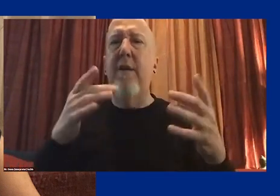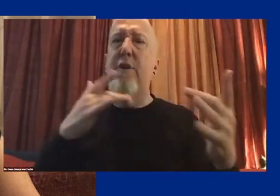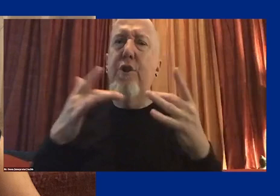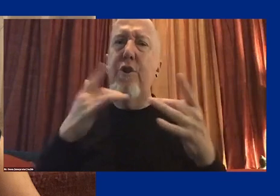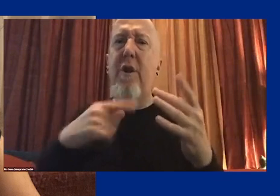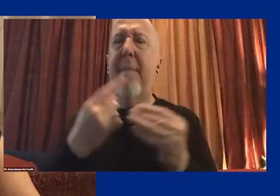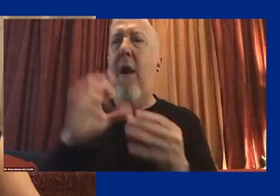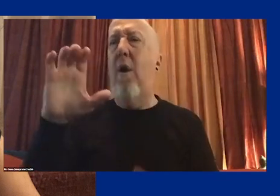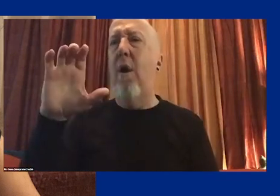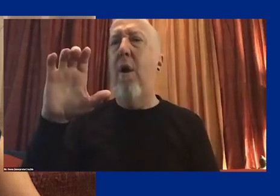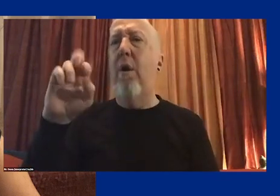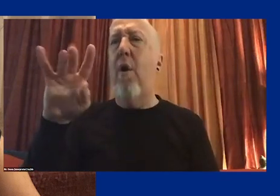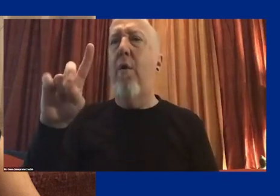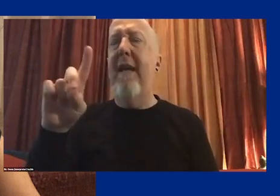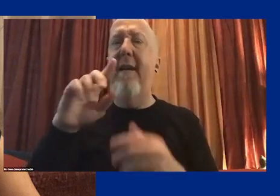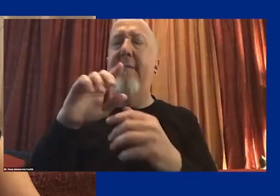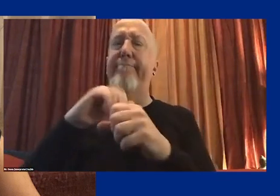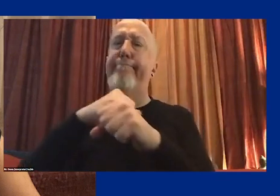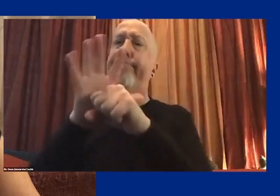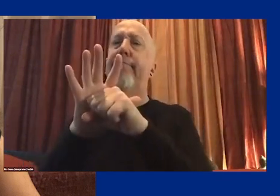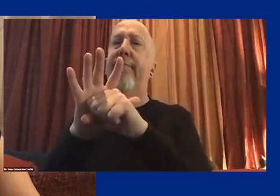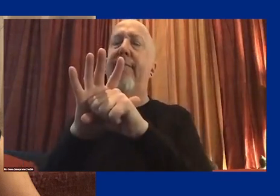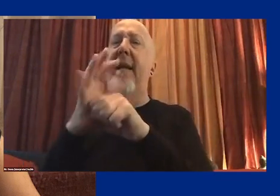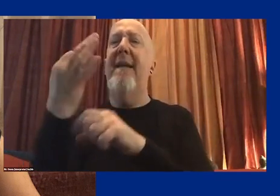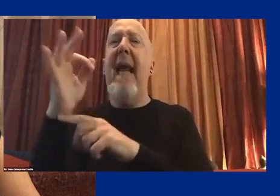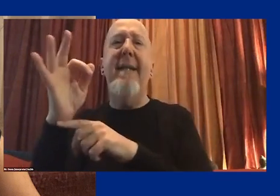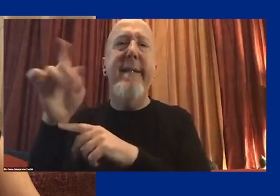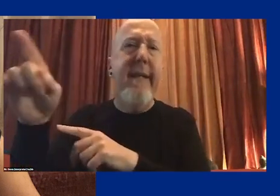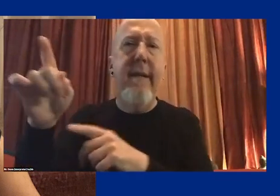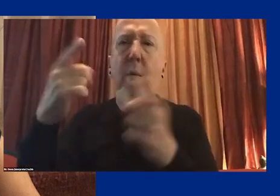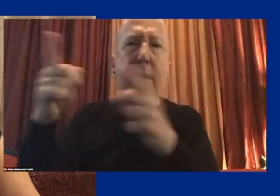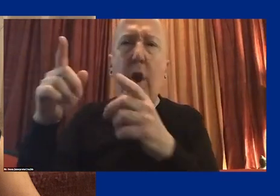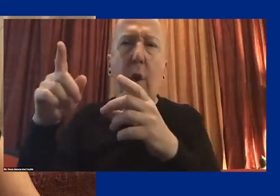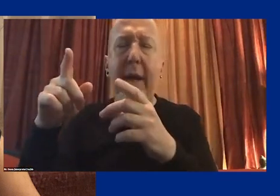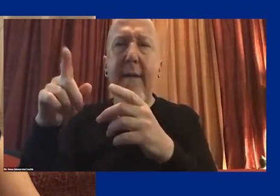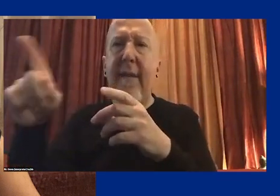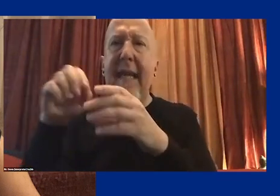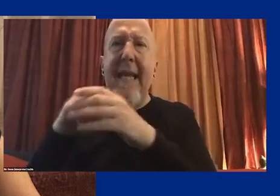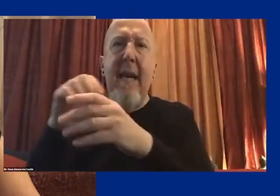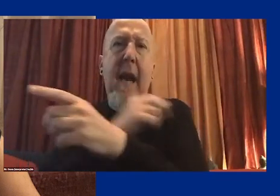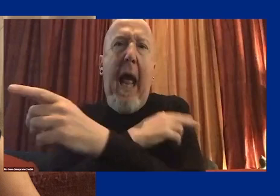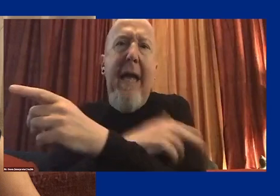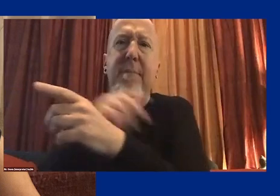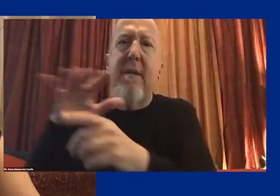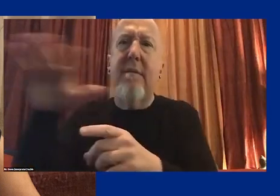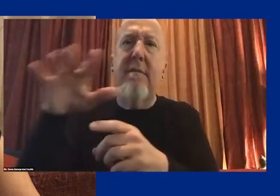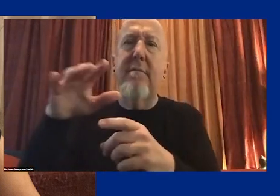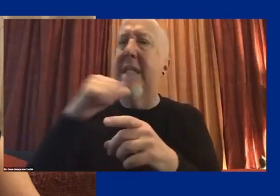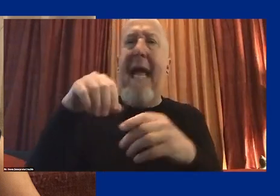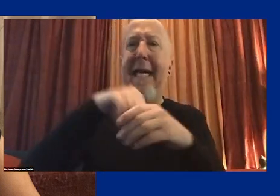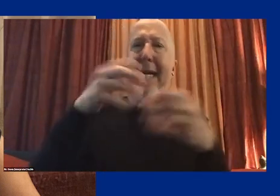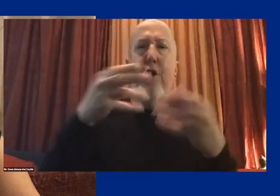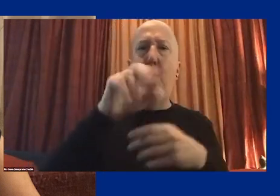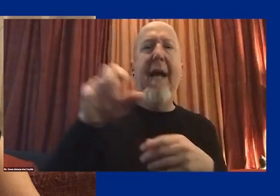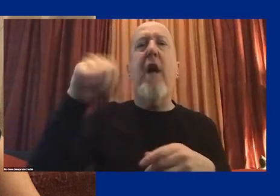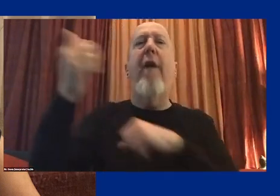the COVID-19 triage protocols that we were hearing about outside of the United States, and that we quickly then